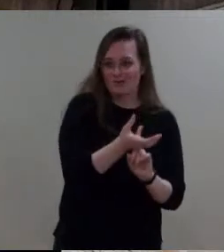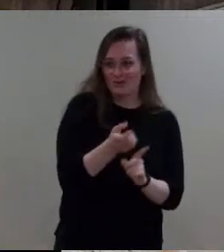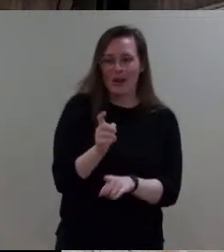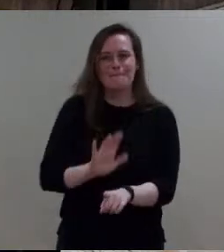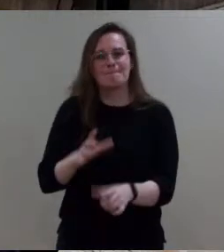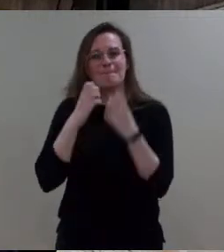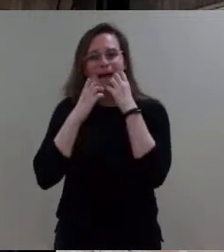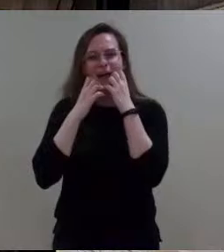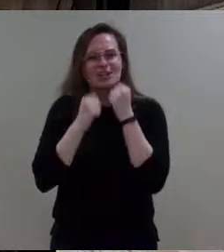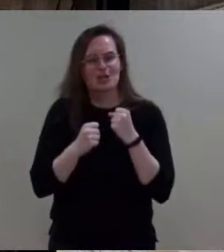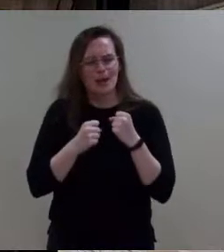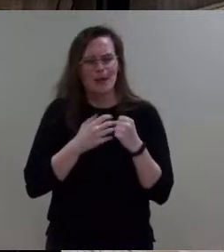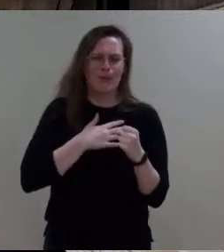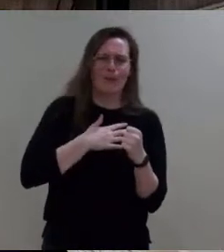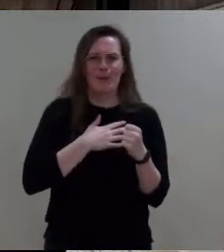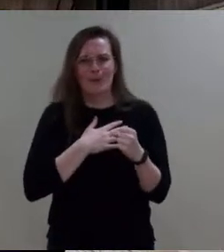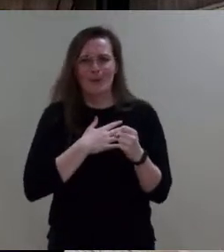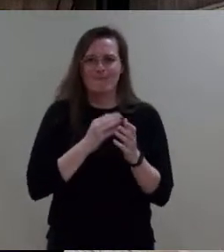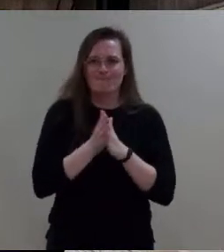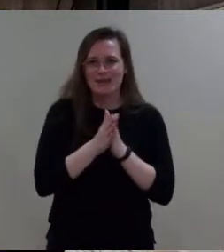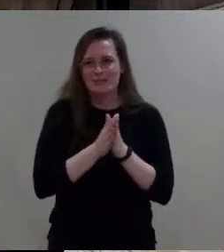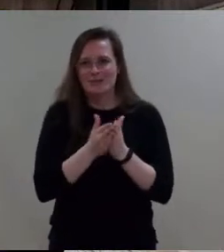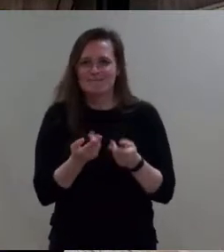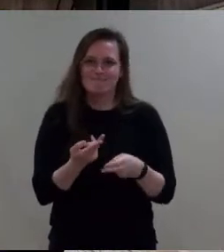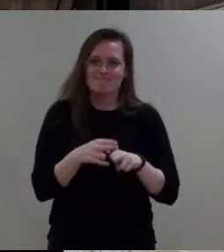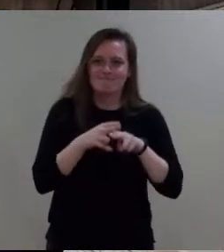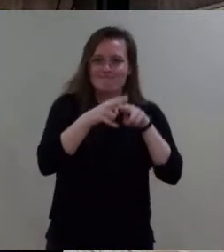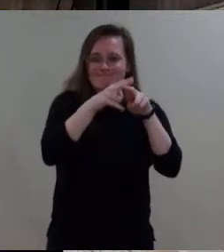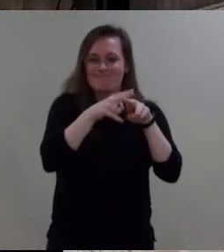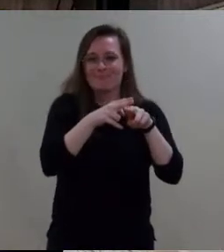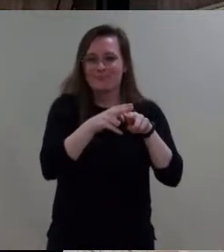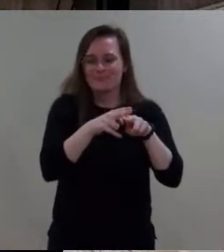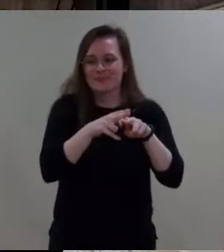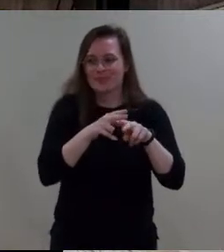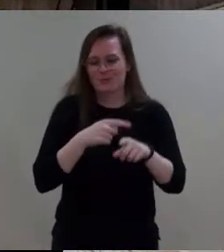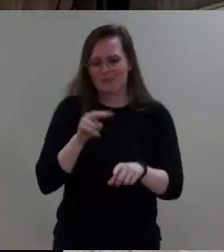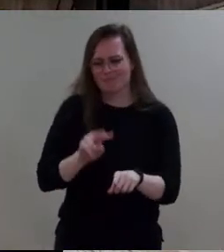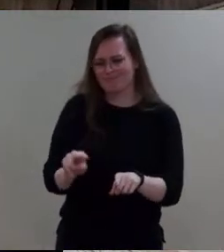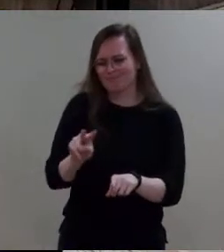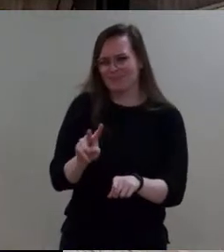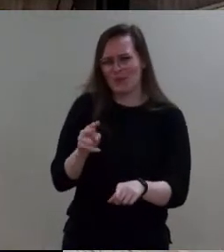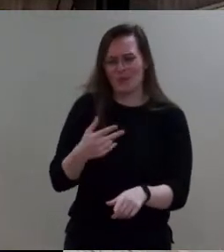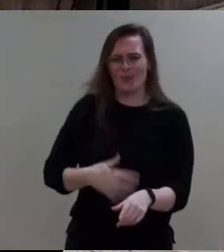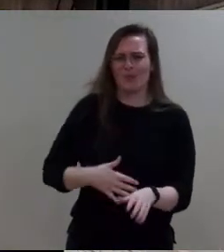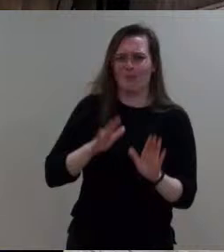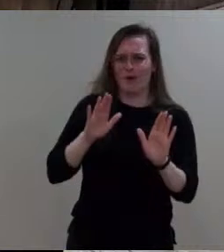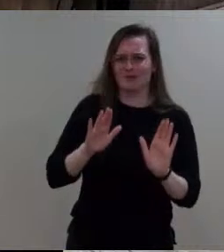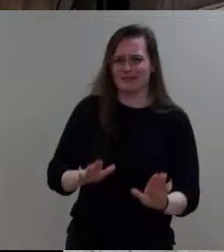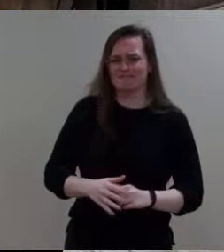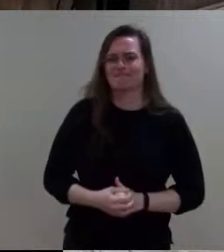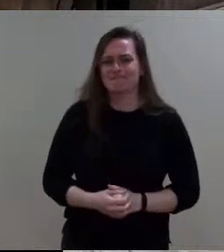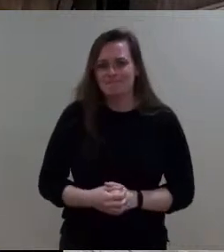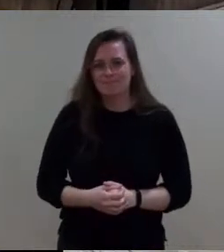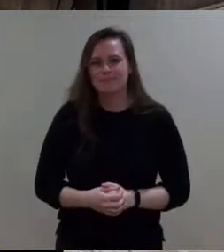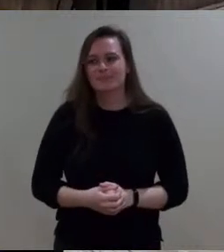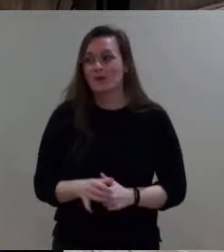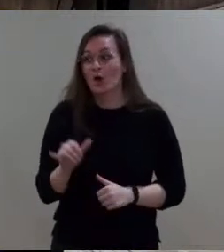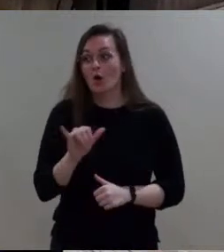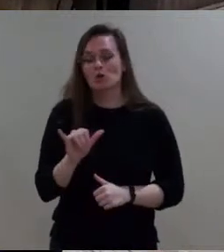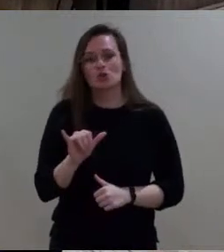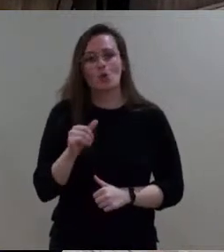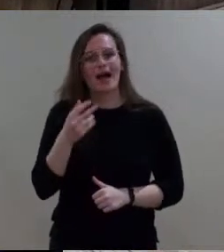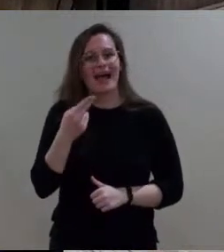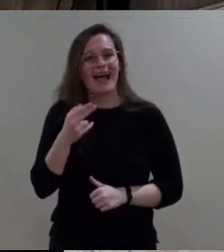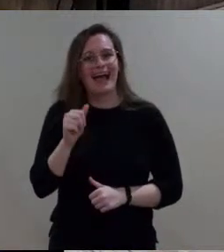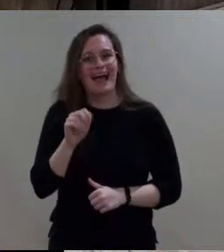grows, with them as they grow, which I thought it was wonderful. They do a lot of speak about Habitat for Humanity